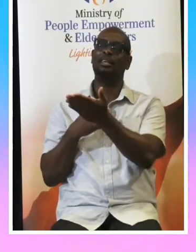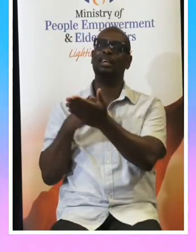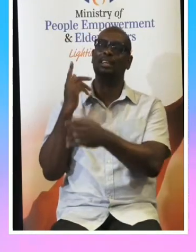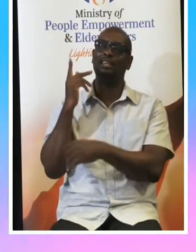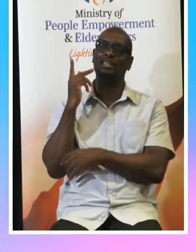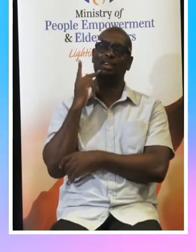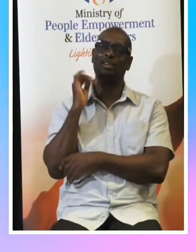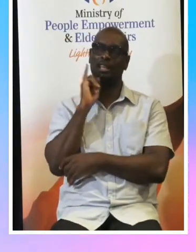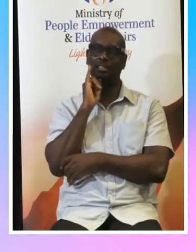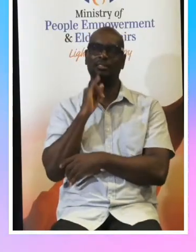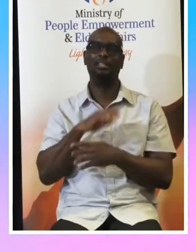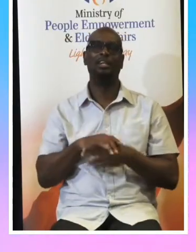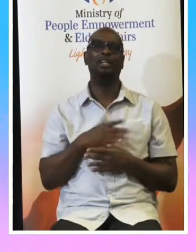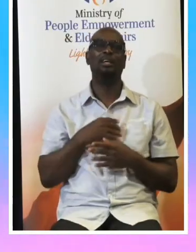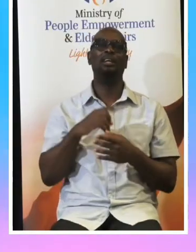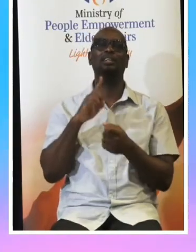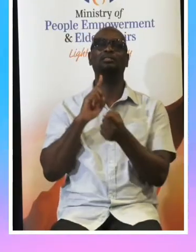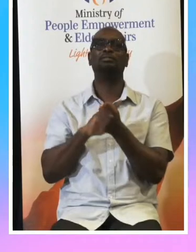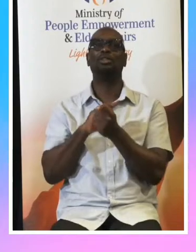Alison Leacock, and